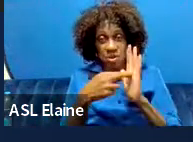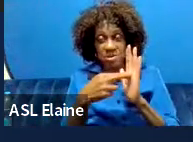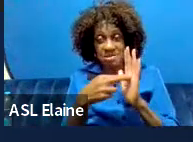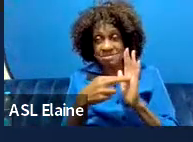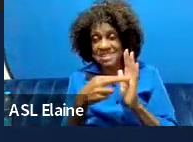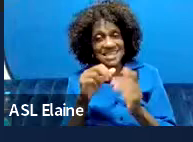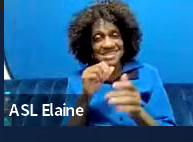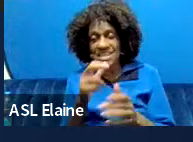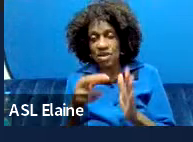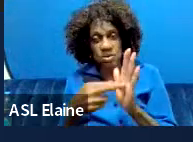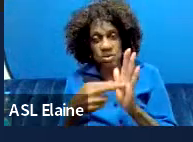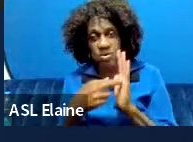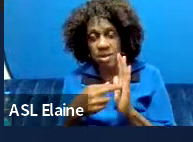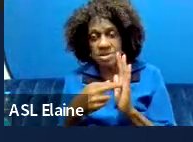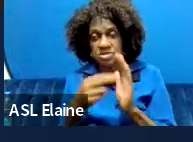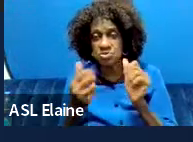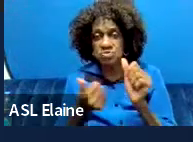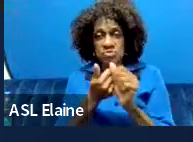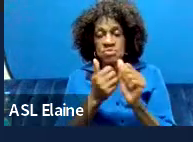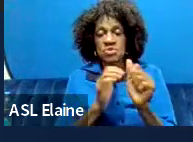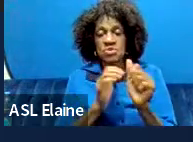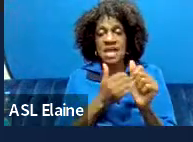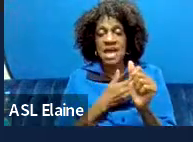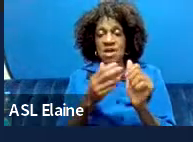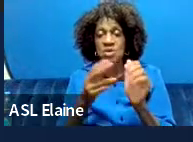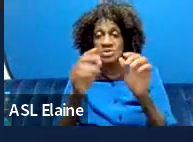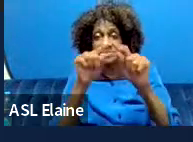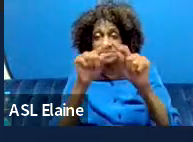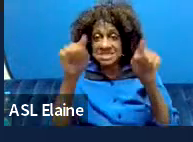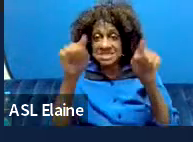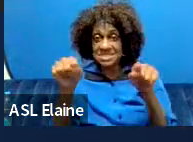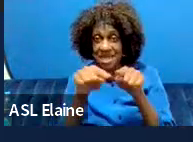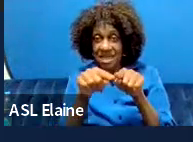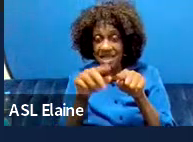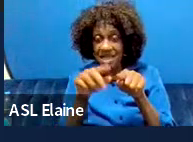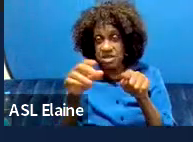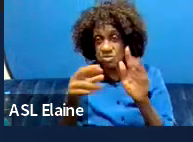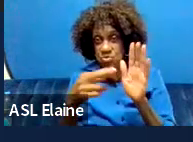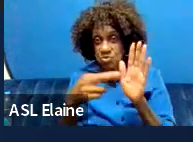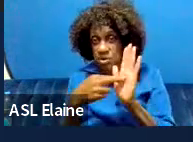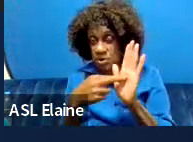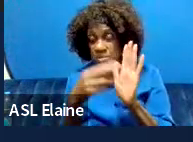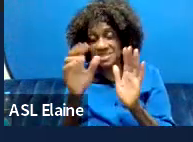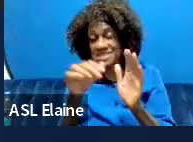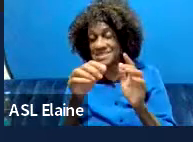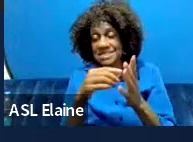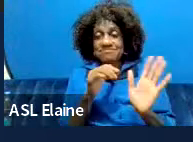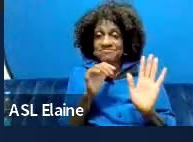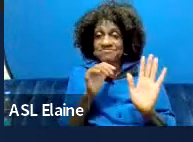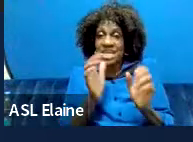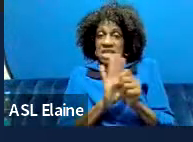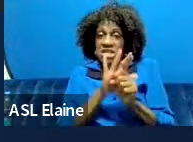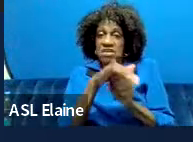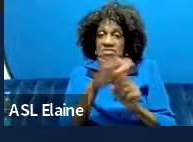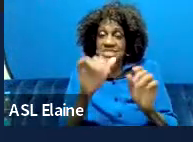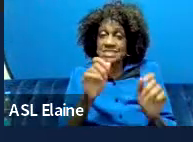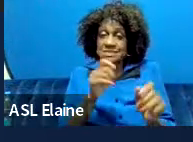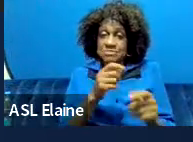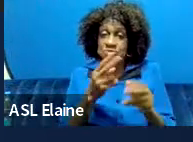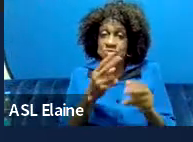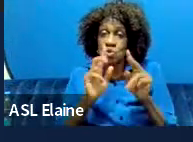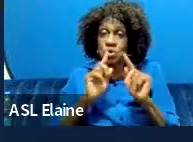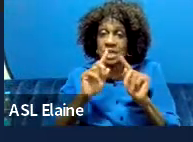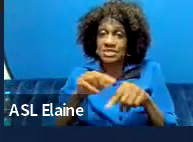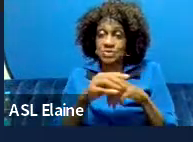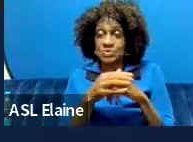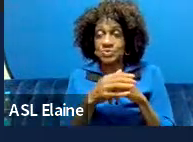not required to comply with our sign requirements. So in general, those signs just aren't covered. And that's basically the short answer to that